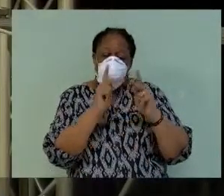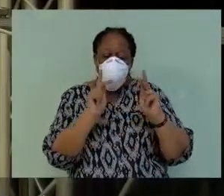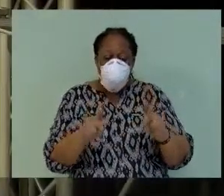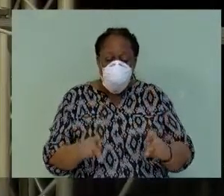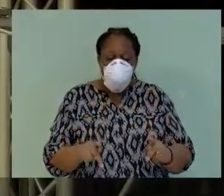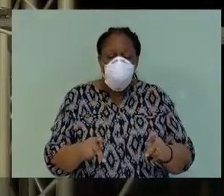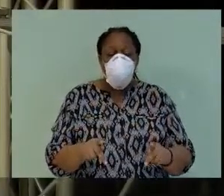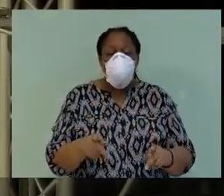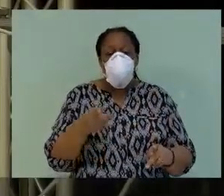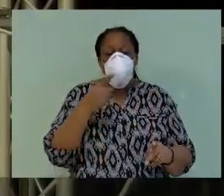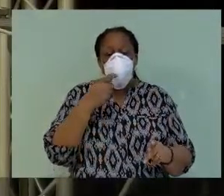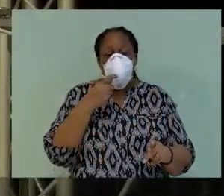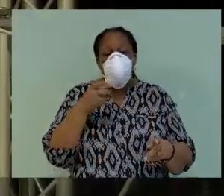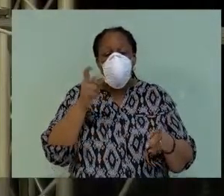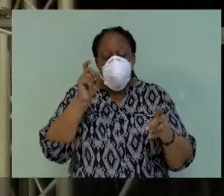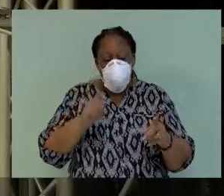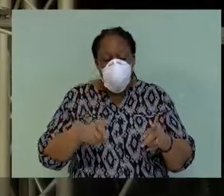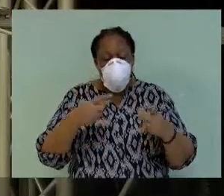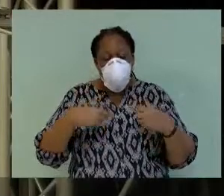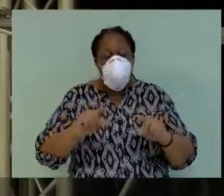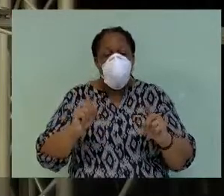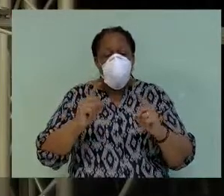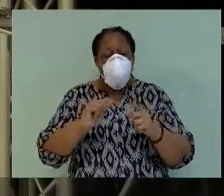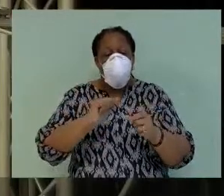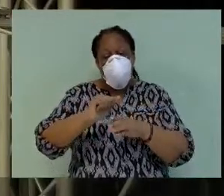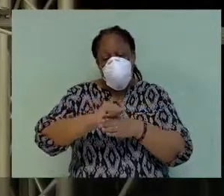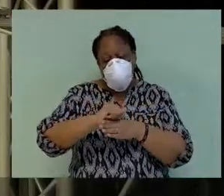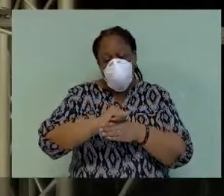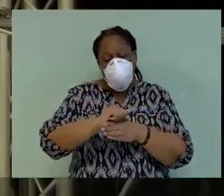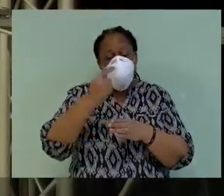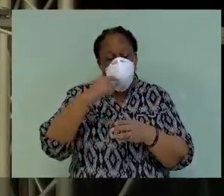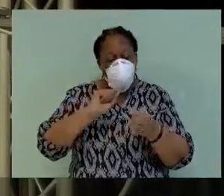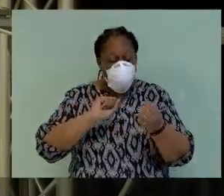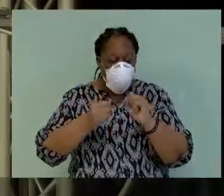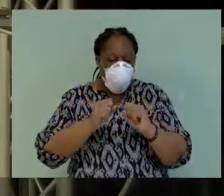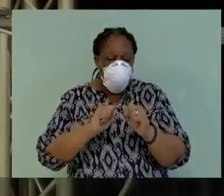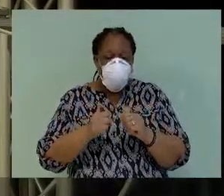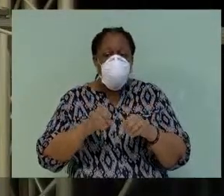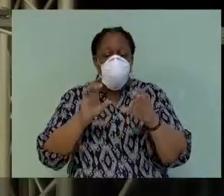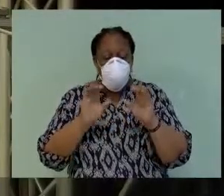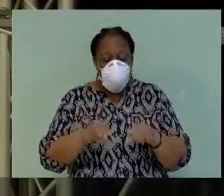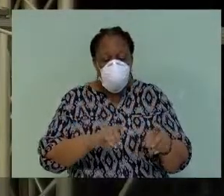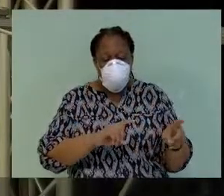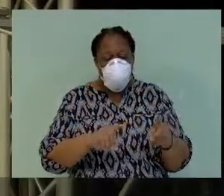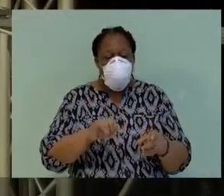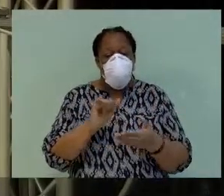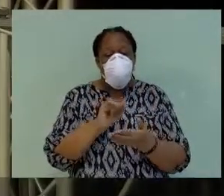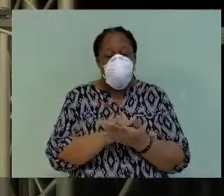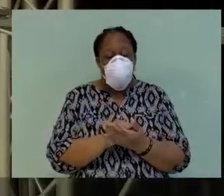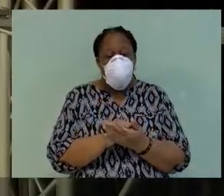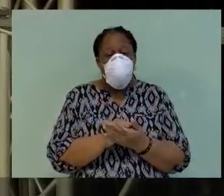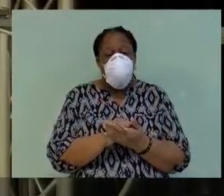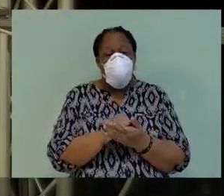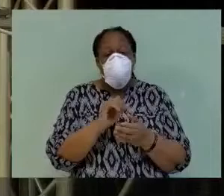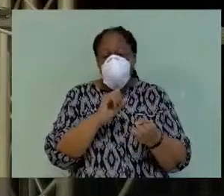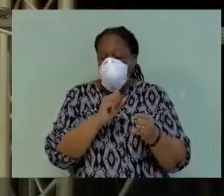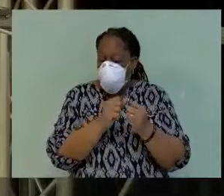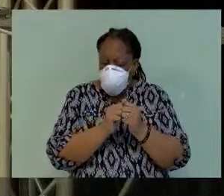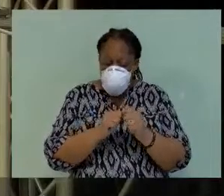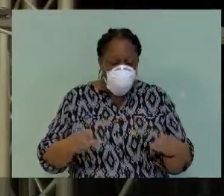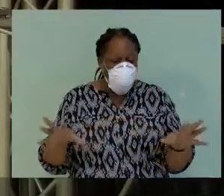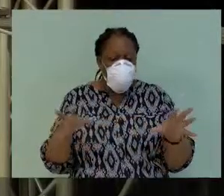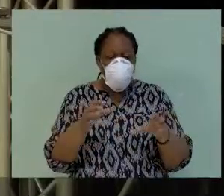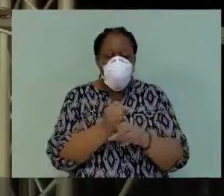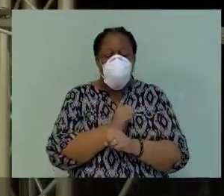recreational lovers, and the wider community with the resumption of sports. I want to say,